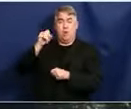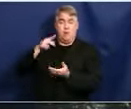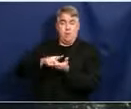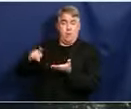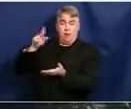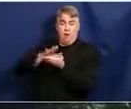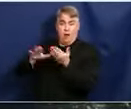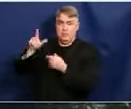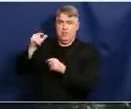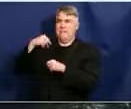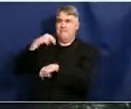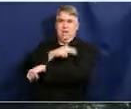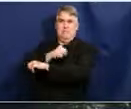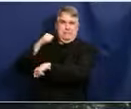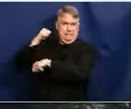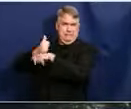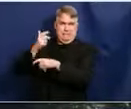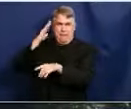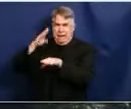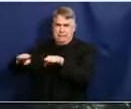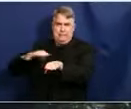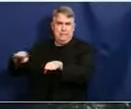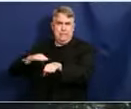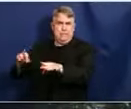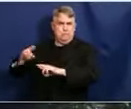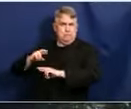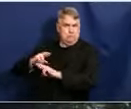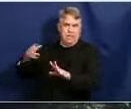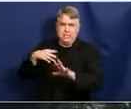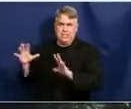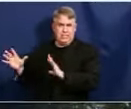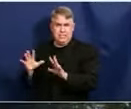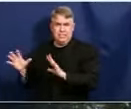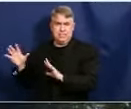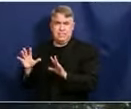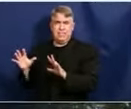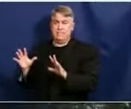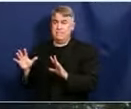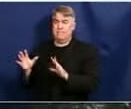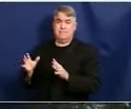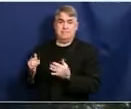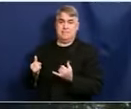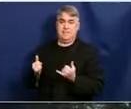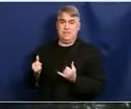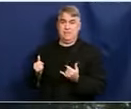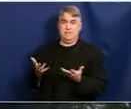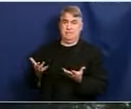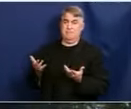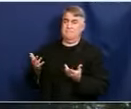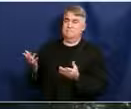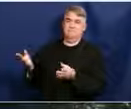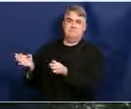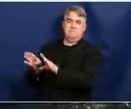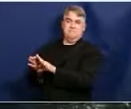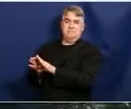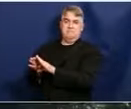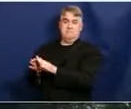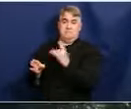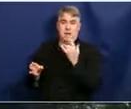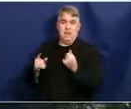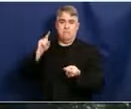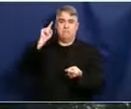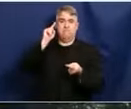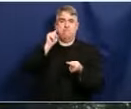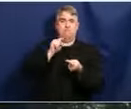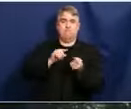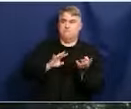can wind that down. That's going to go into a kind of soft shutdown. The gear and equipment will go into storage here in the